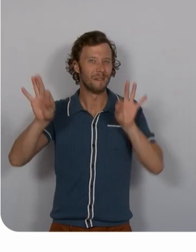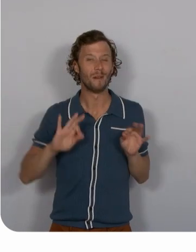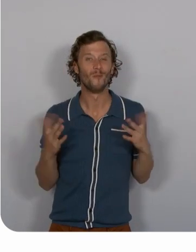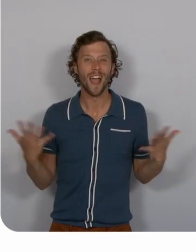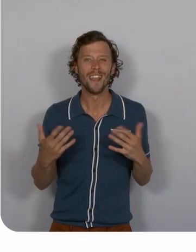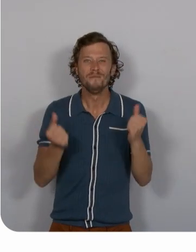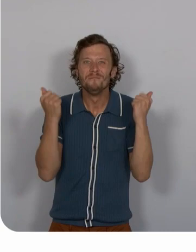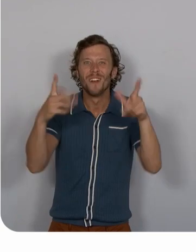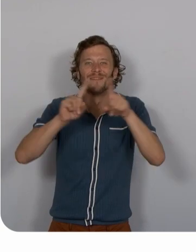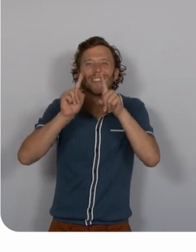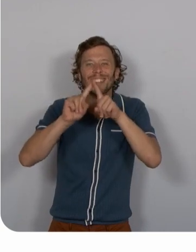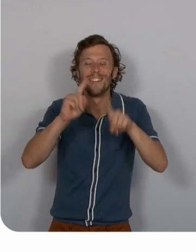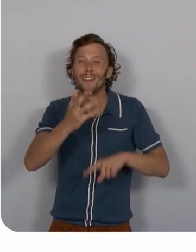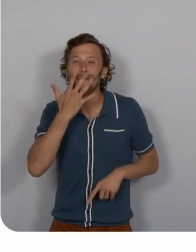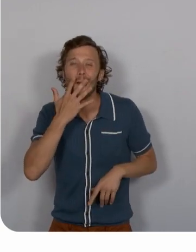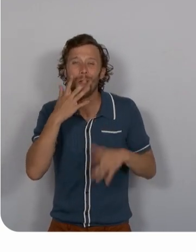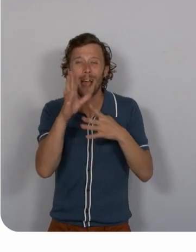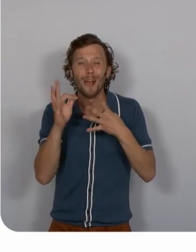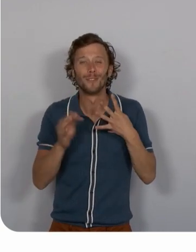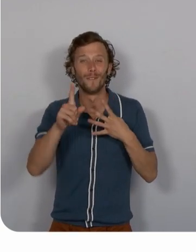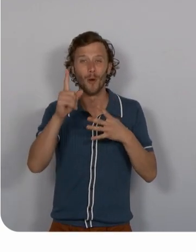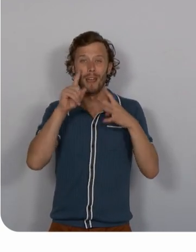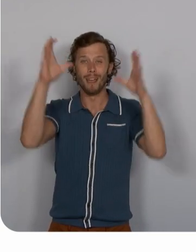your facial straps and interface.